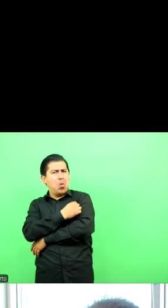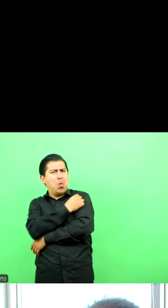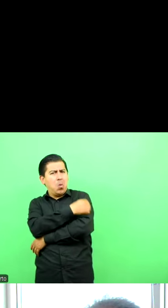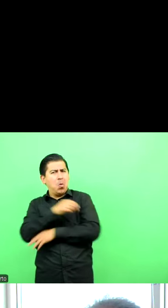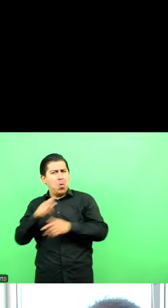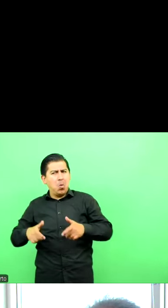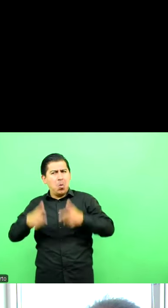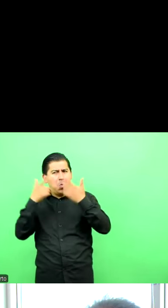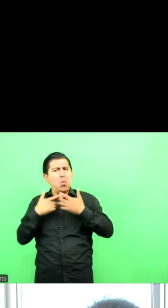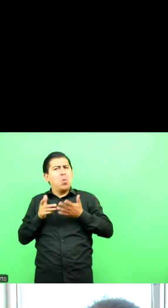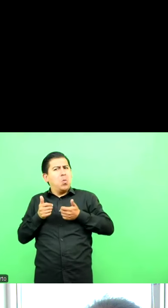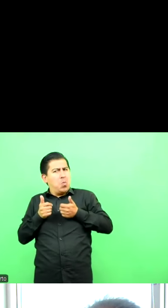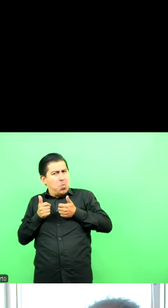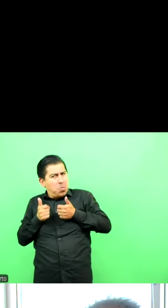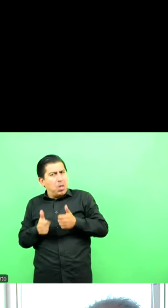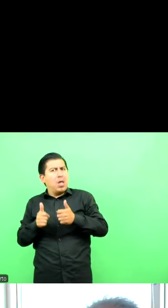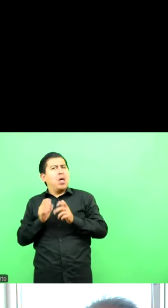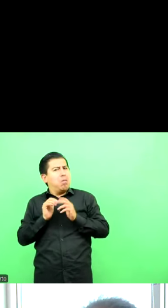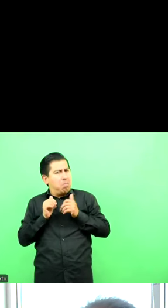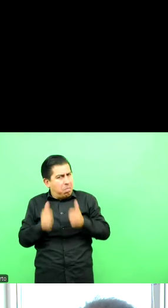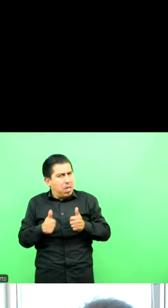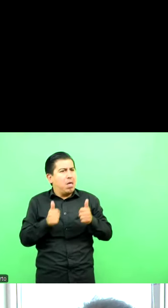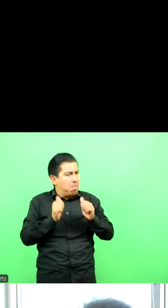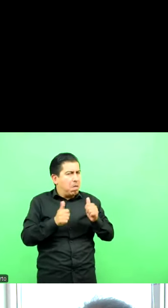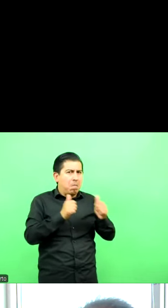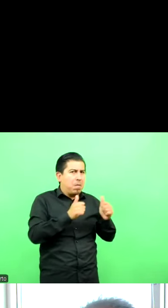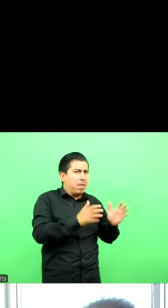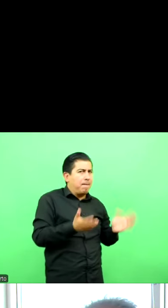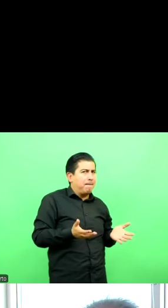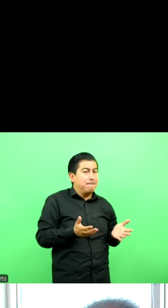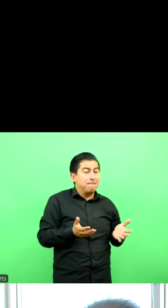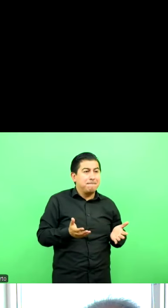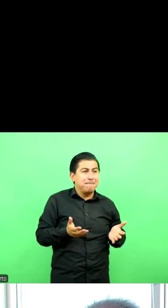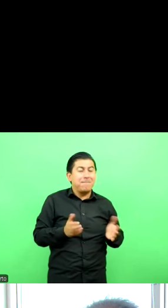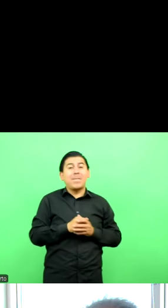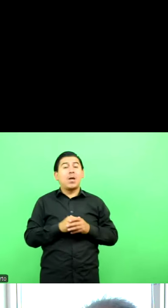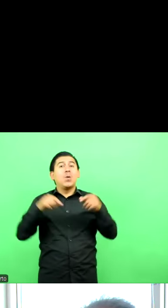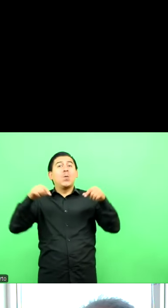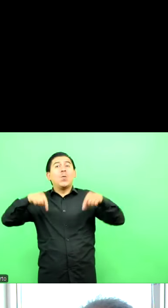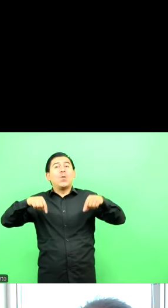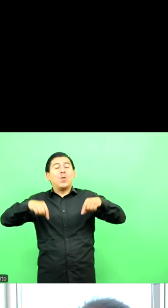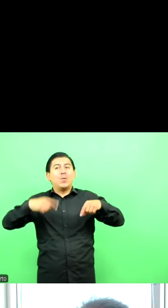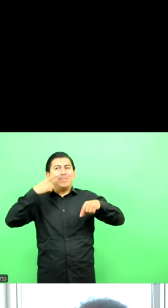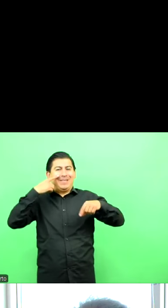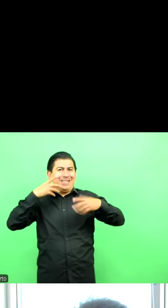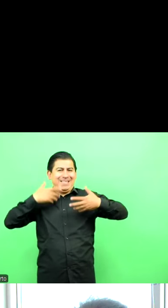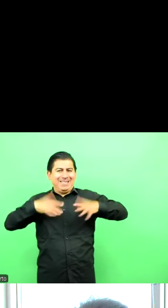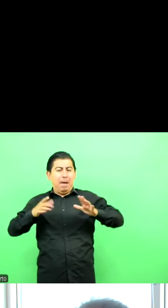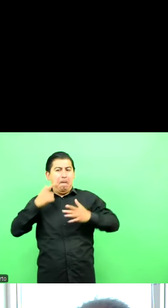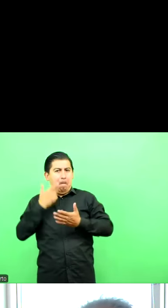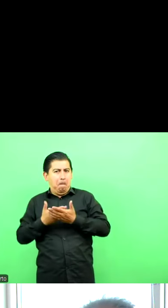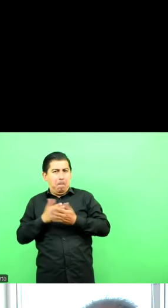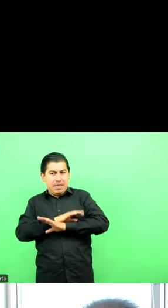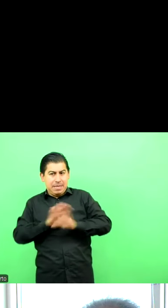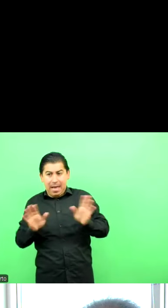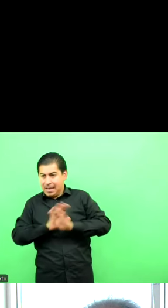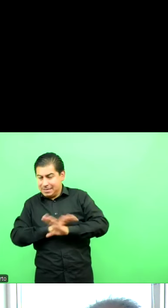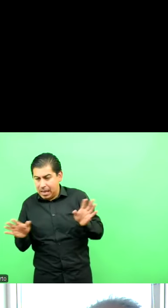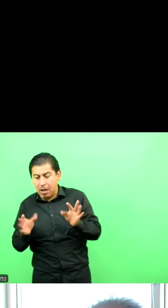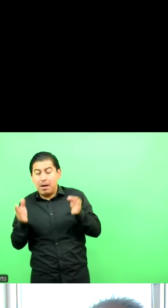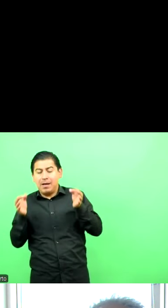are trying to cascade to all countries. We piloted in more than 20 hospitals. We learned a